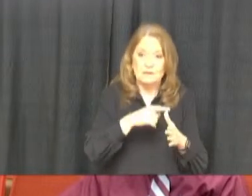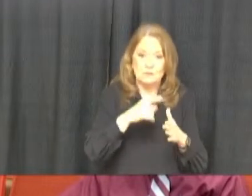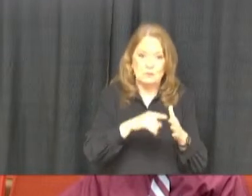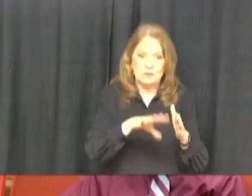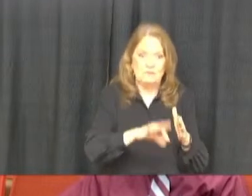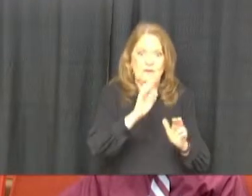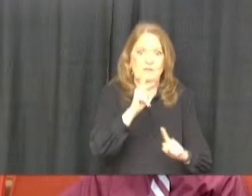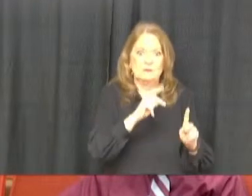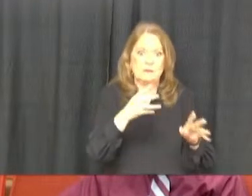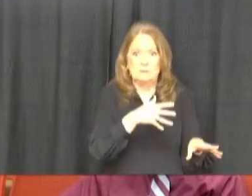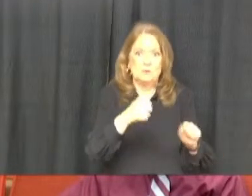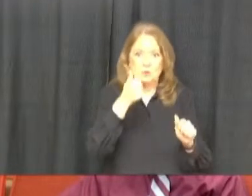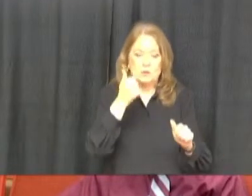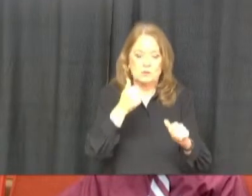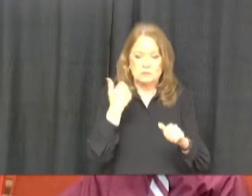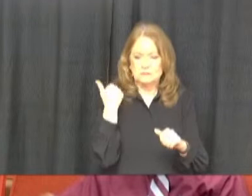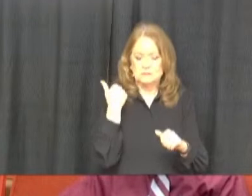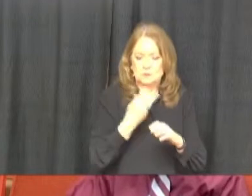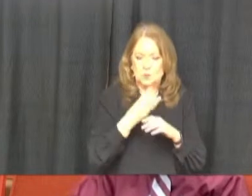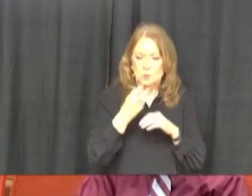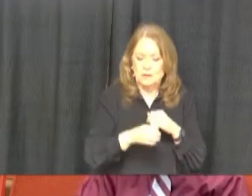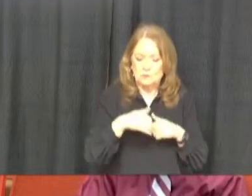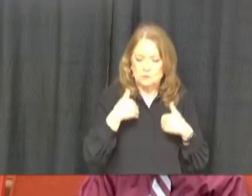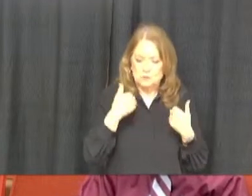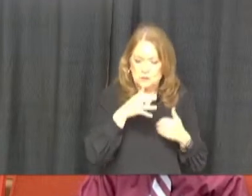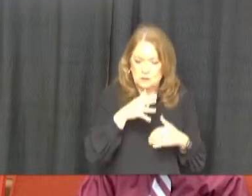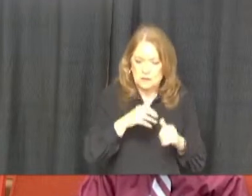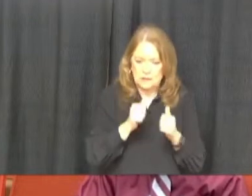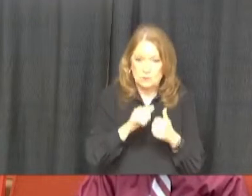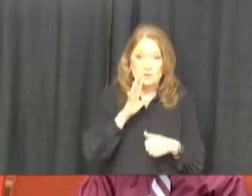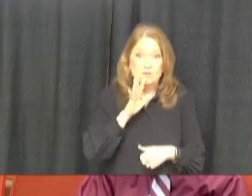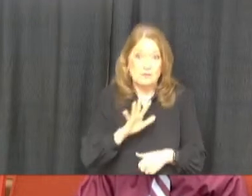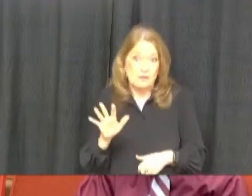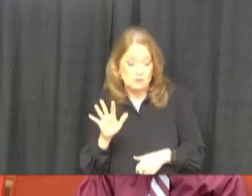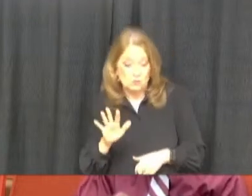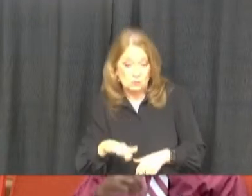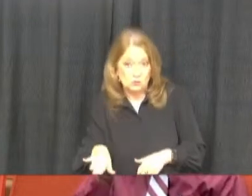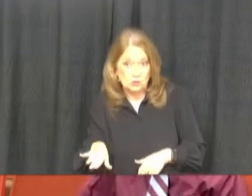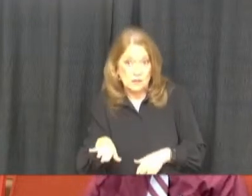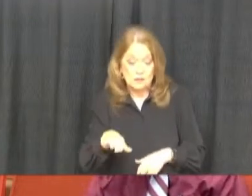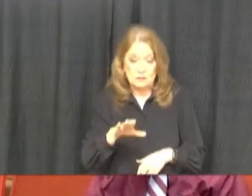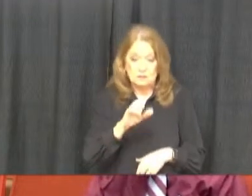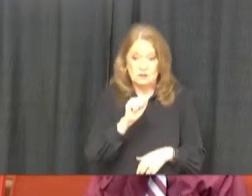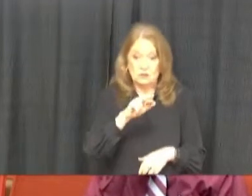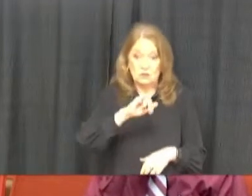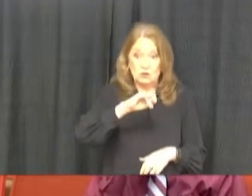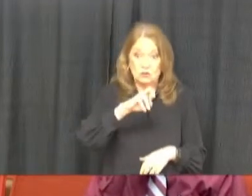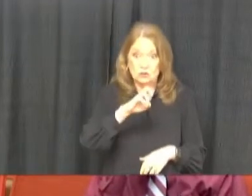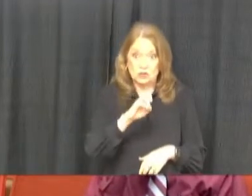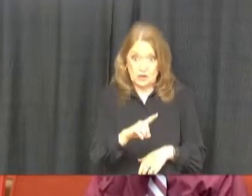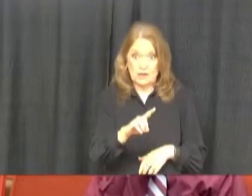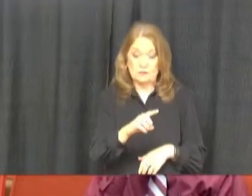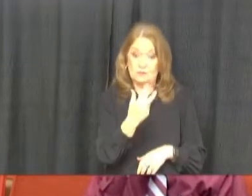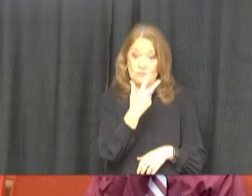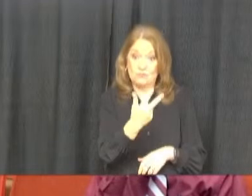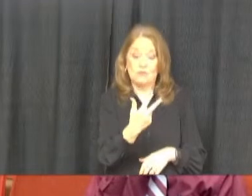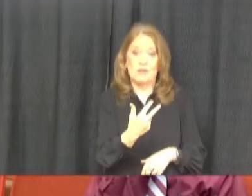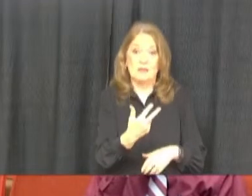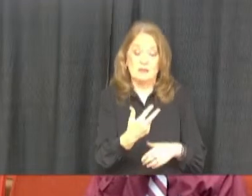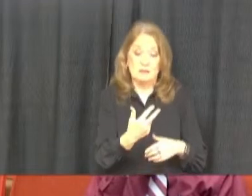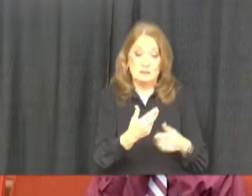quicker. I can speak of this past weekend, a young lady with her 5-year-old child carjacked 3 vehicles armed with a